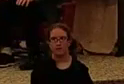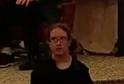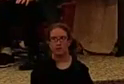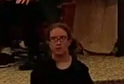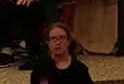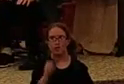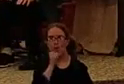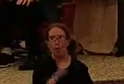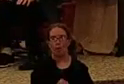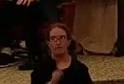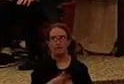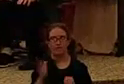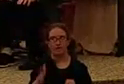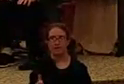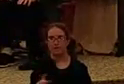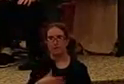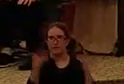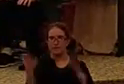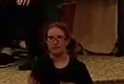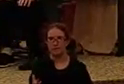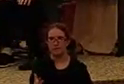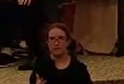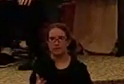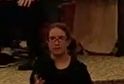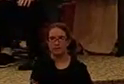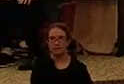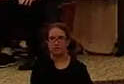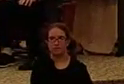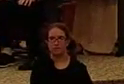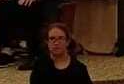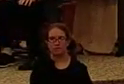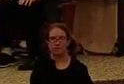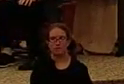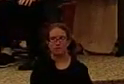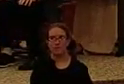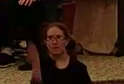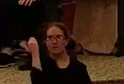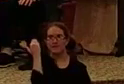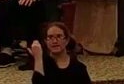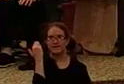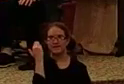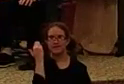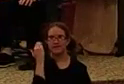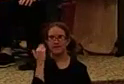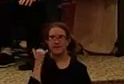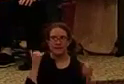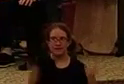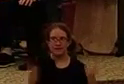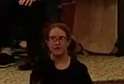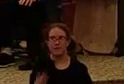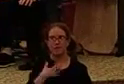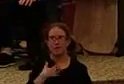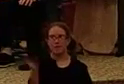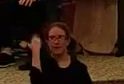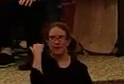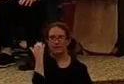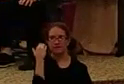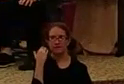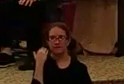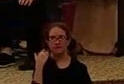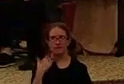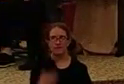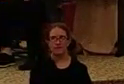All things are passed away. Woo. My past is now my past.